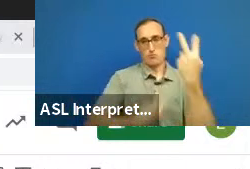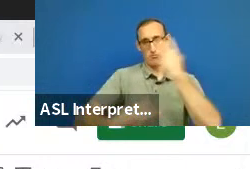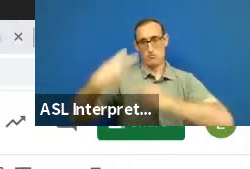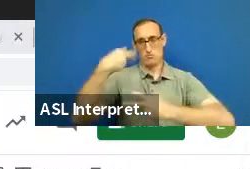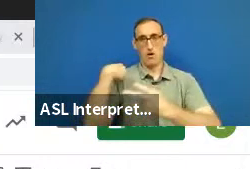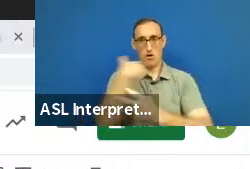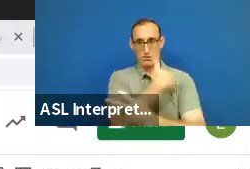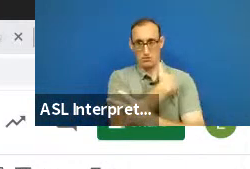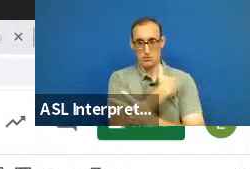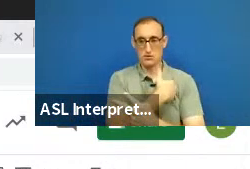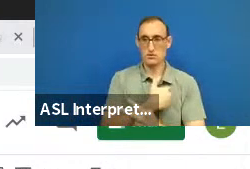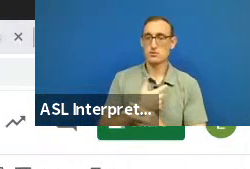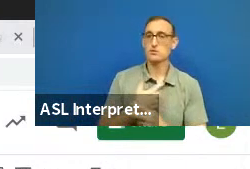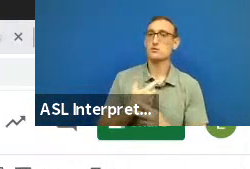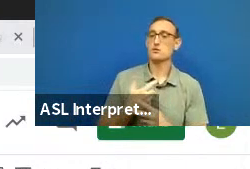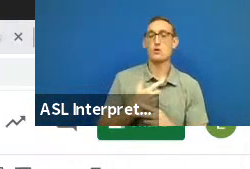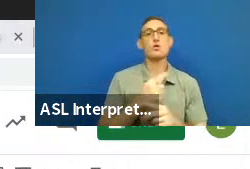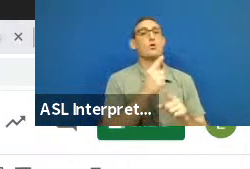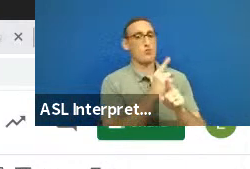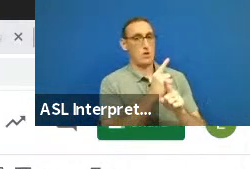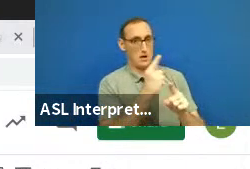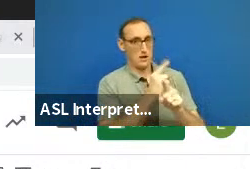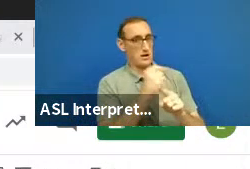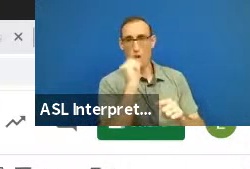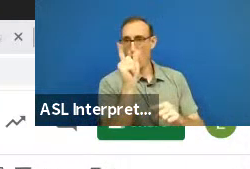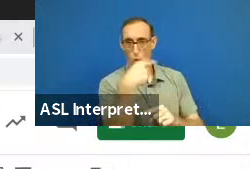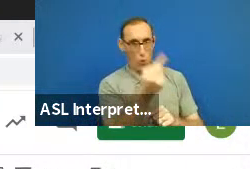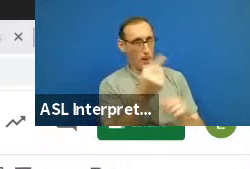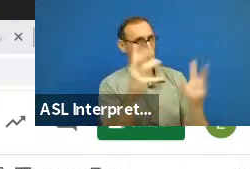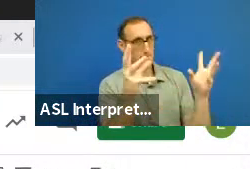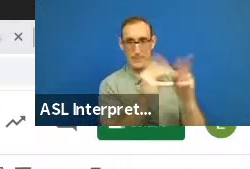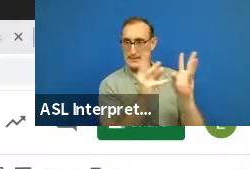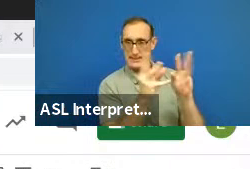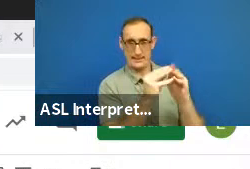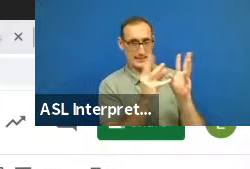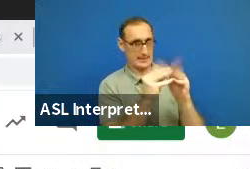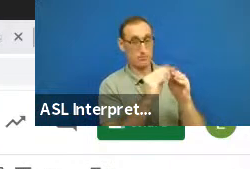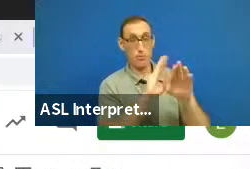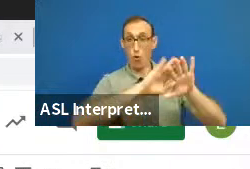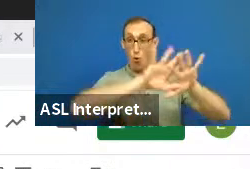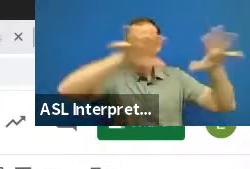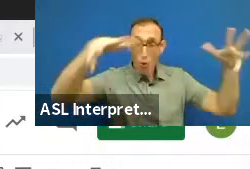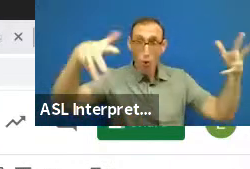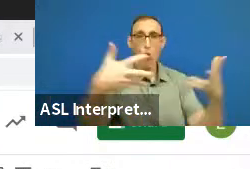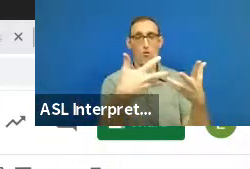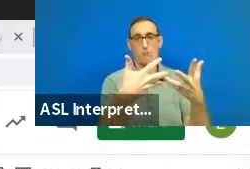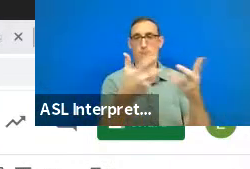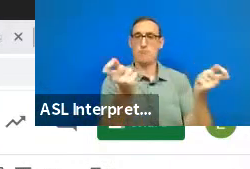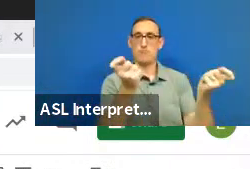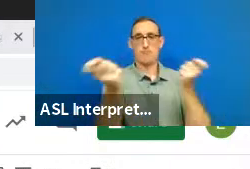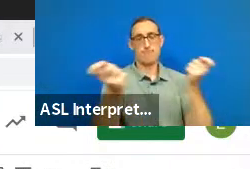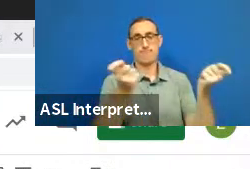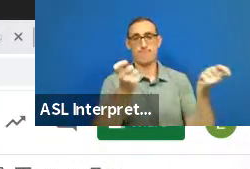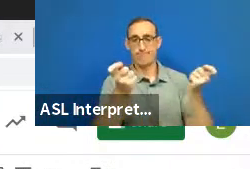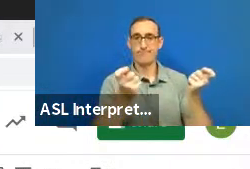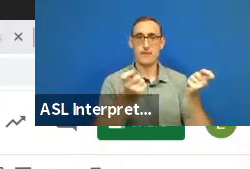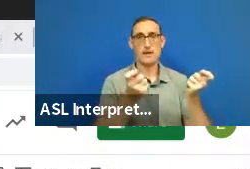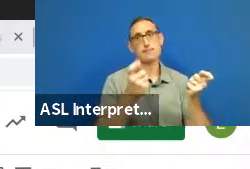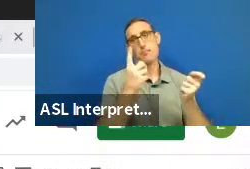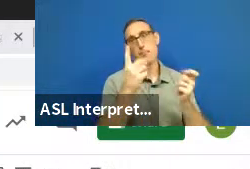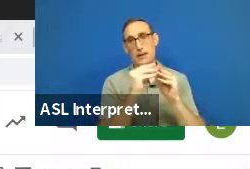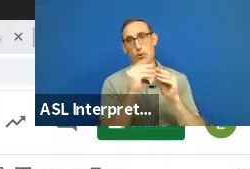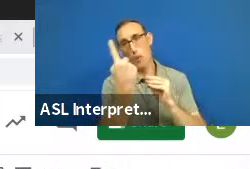And again, I don't think it's just the meetings. I think it's overall governance. Meetings are one part of that, but